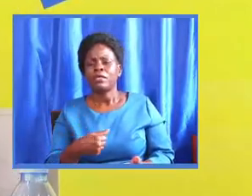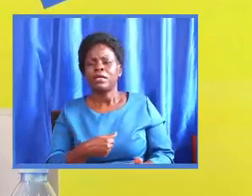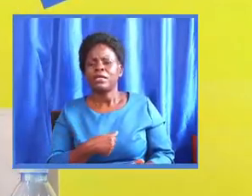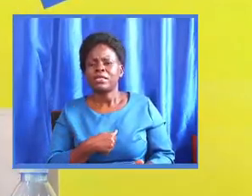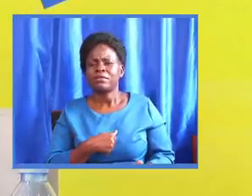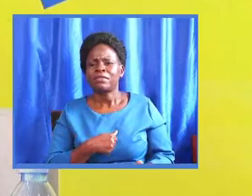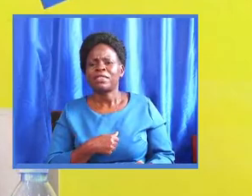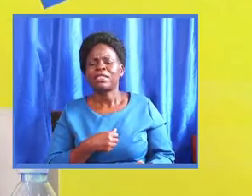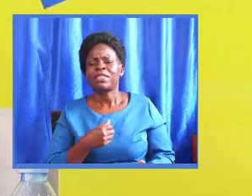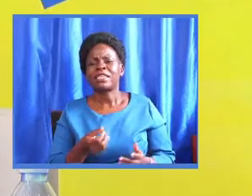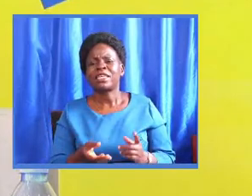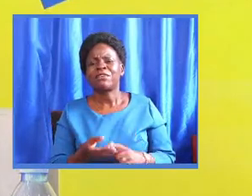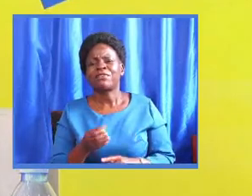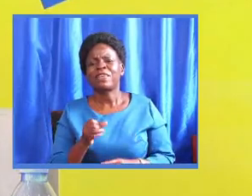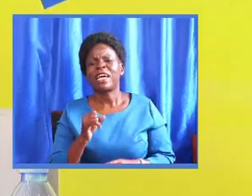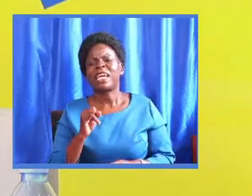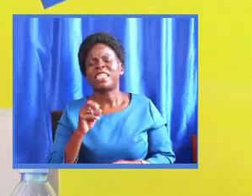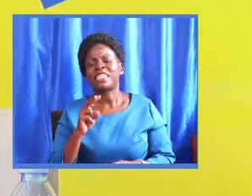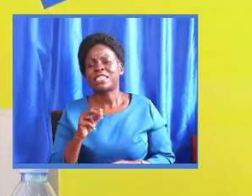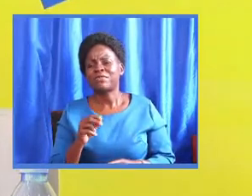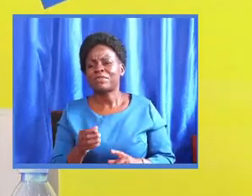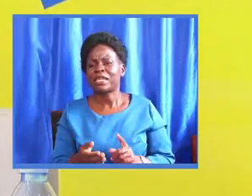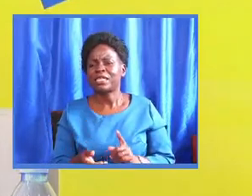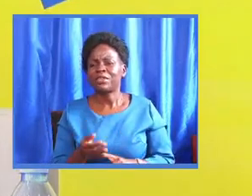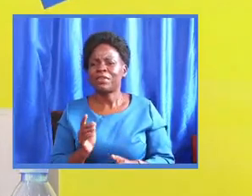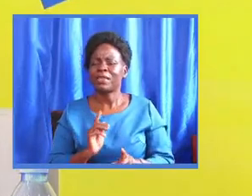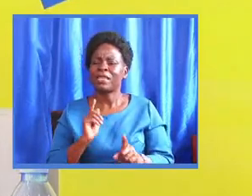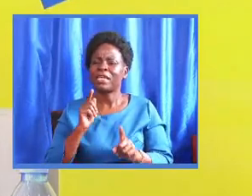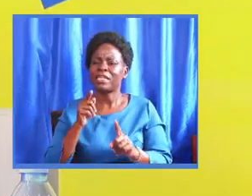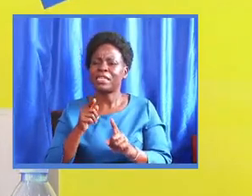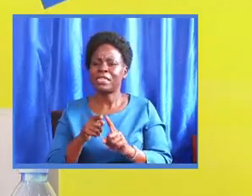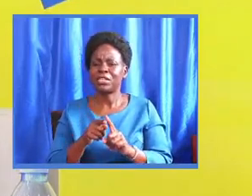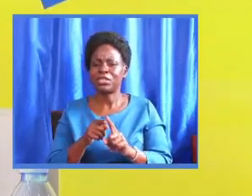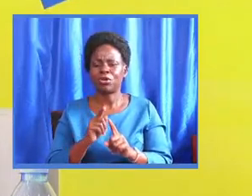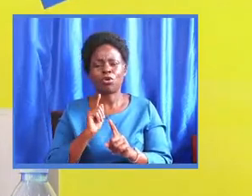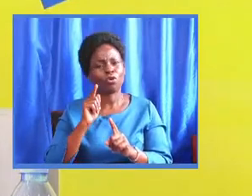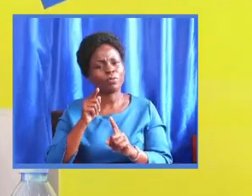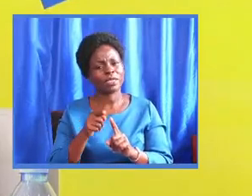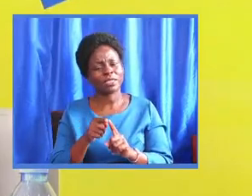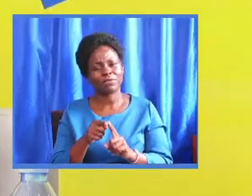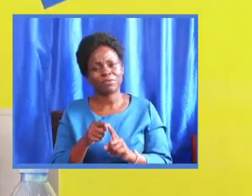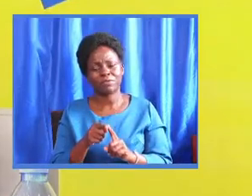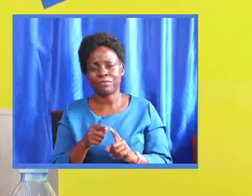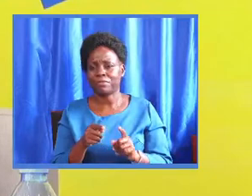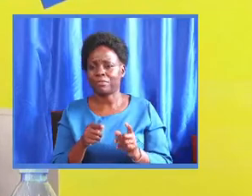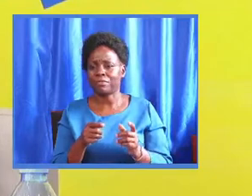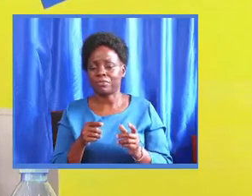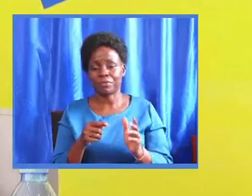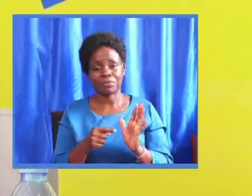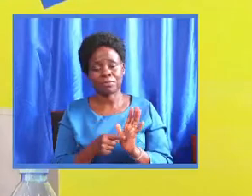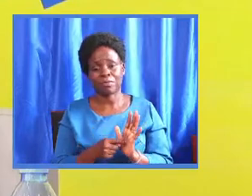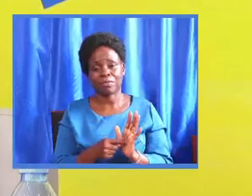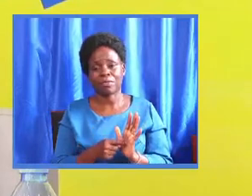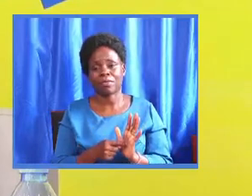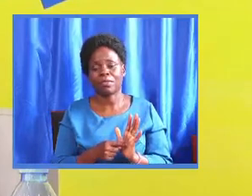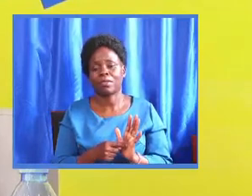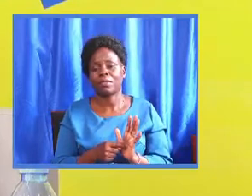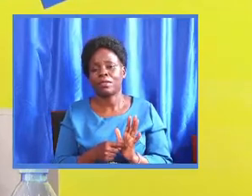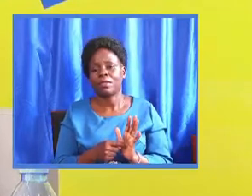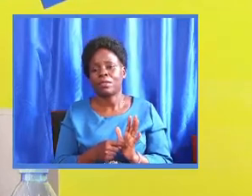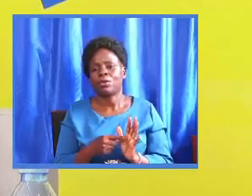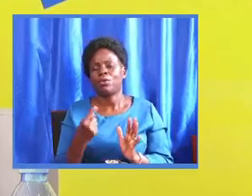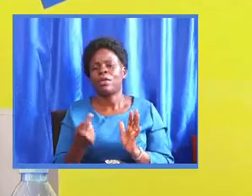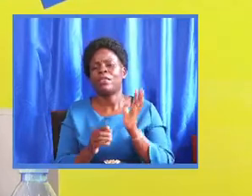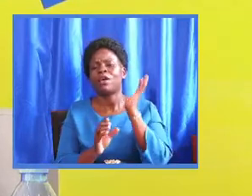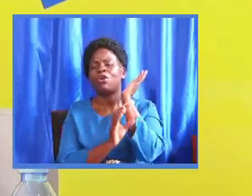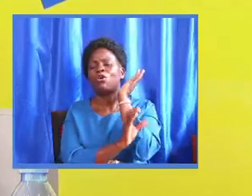actually achieving what the intended objective was in the first place. Yeah. For example, we are the only